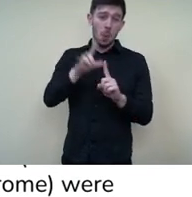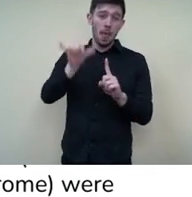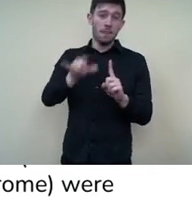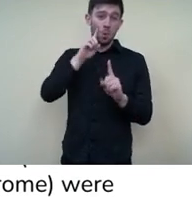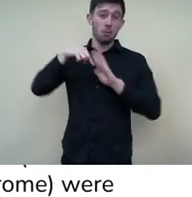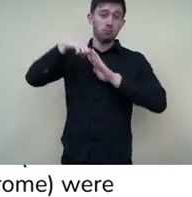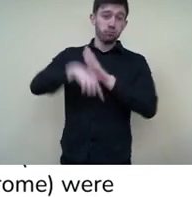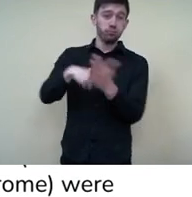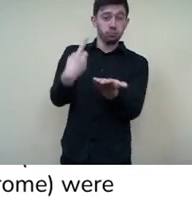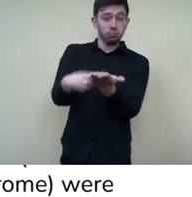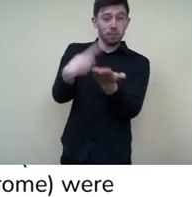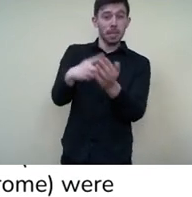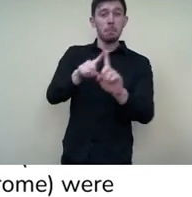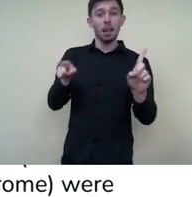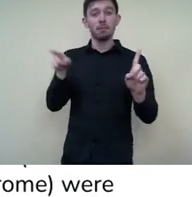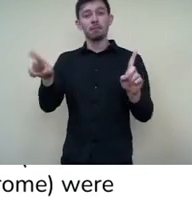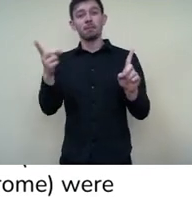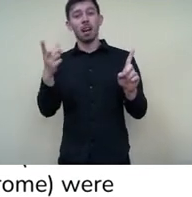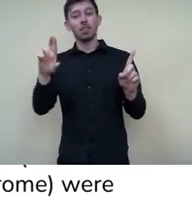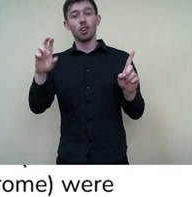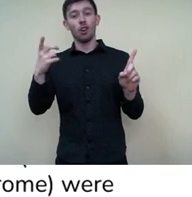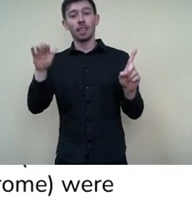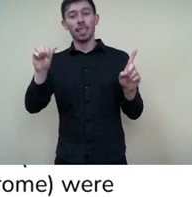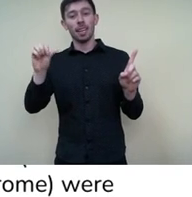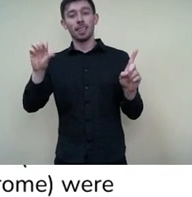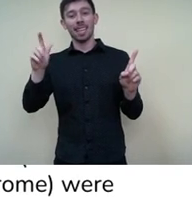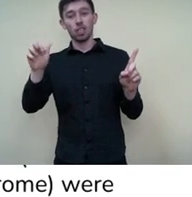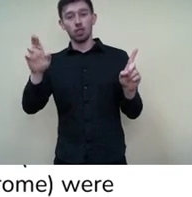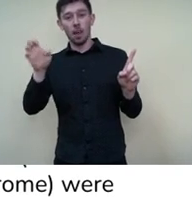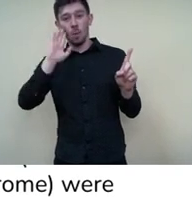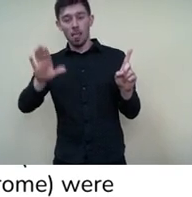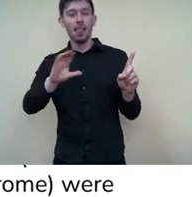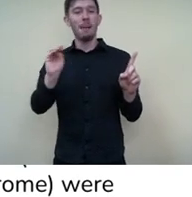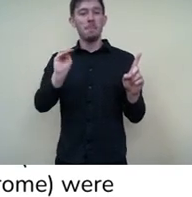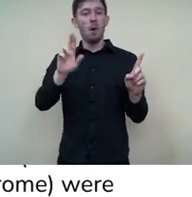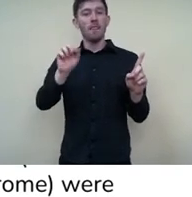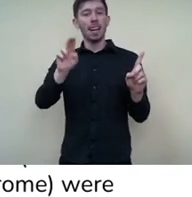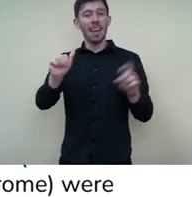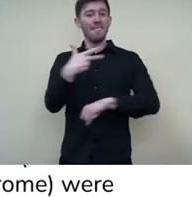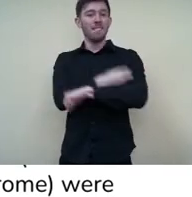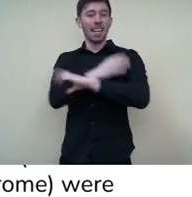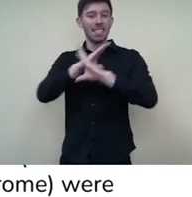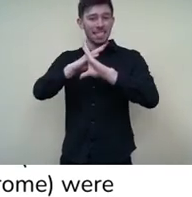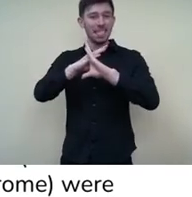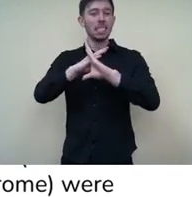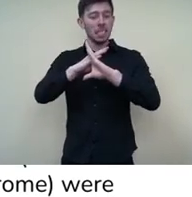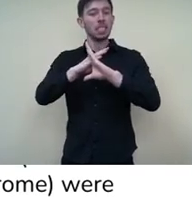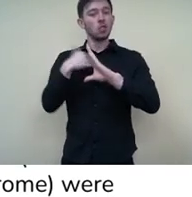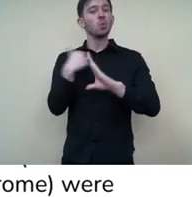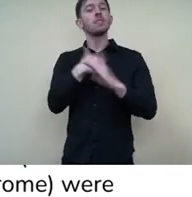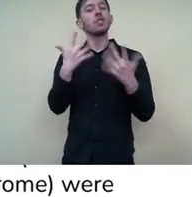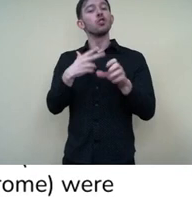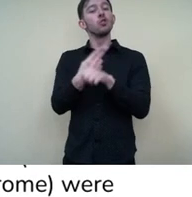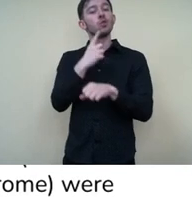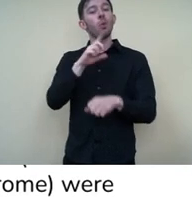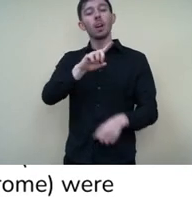into detail, but Dr. Garcia Sastre will. And mRNA technology in vaccine usage has been already used and studied for flu and for